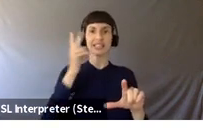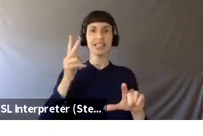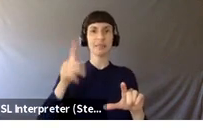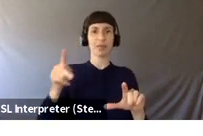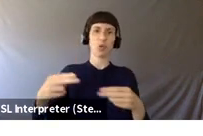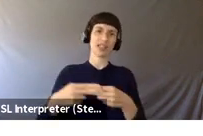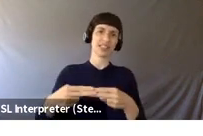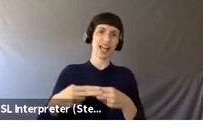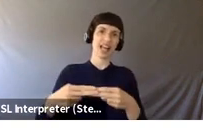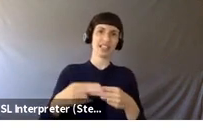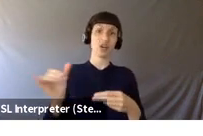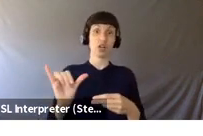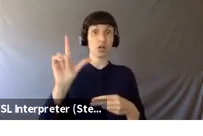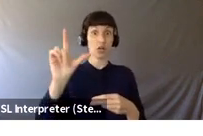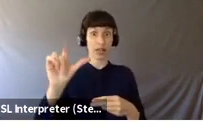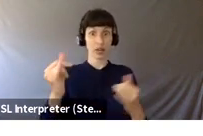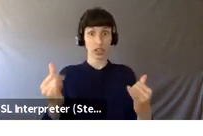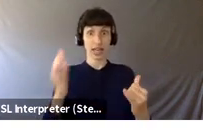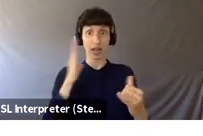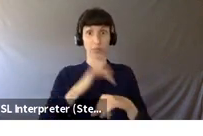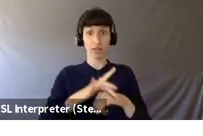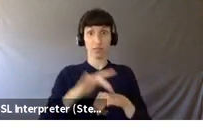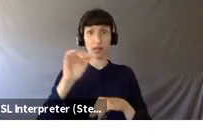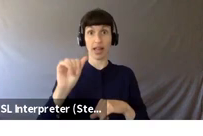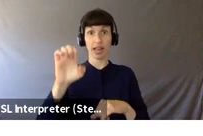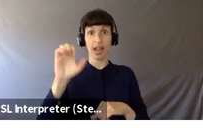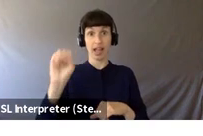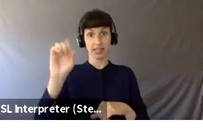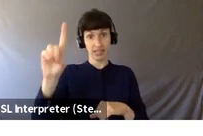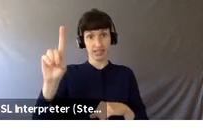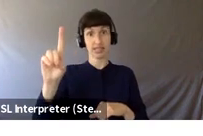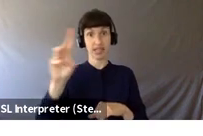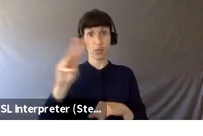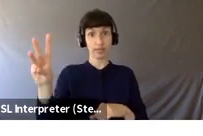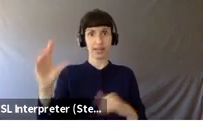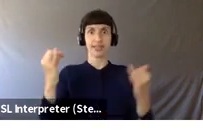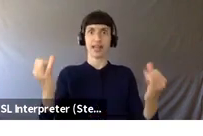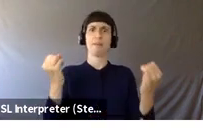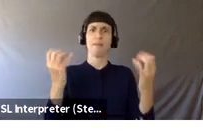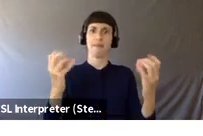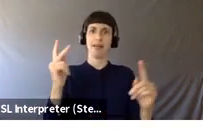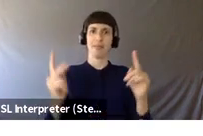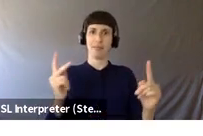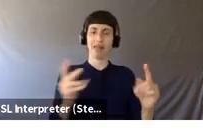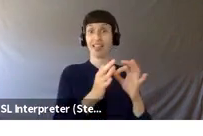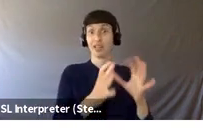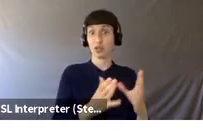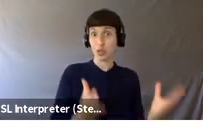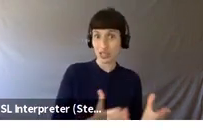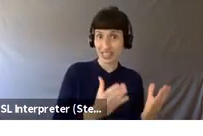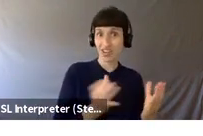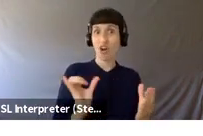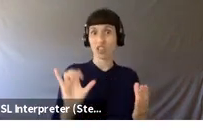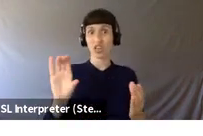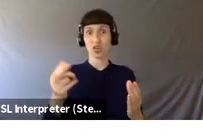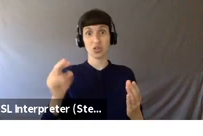available later also on the AESD website. Today we have lots of people. We have our interpreters, and we have people like